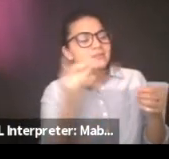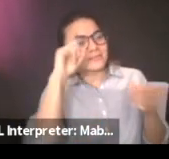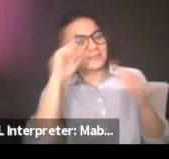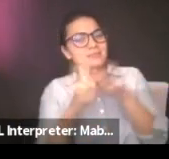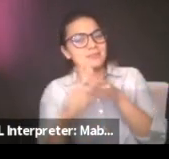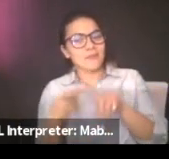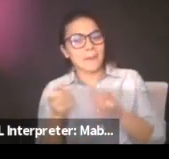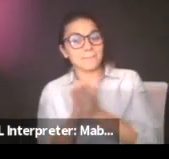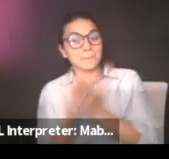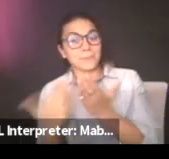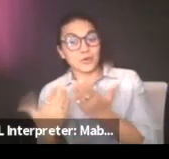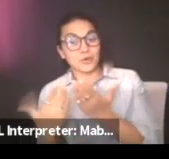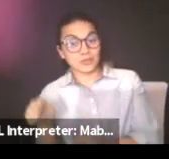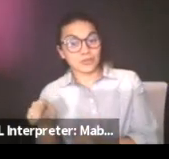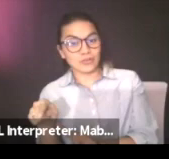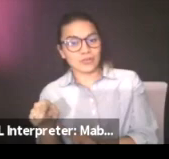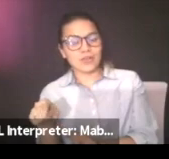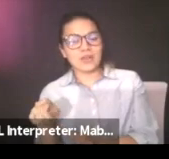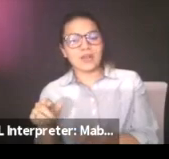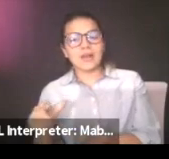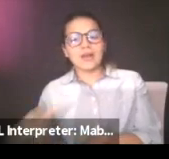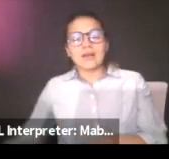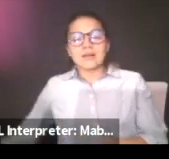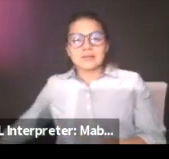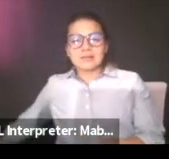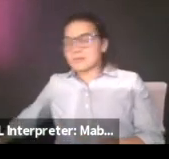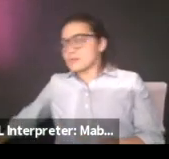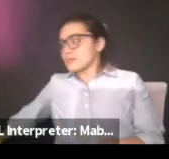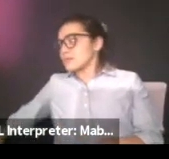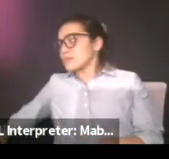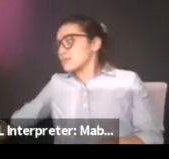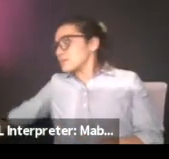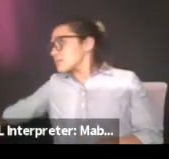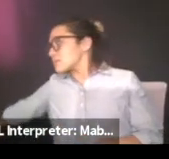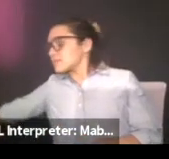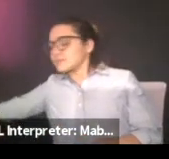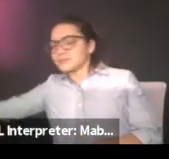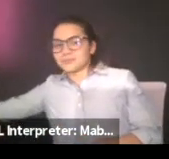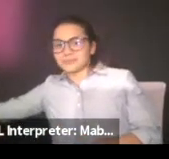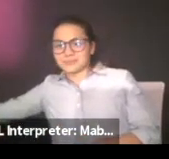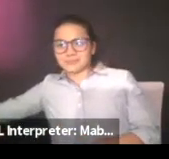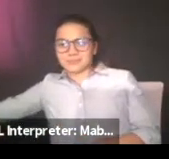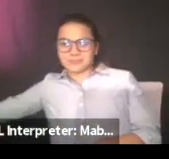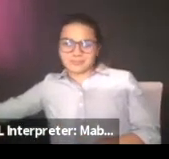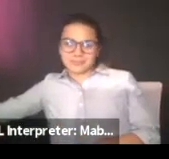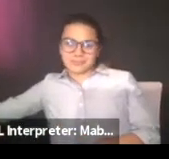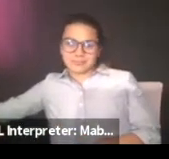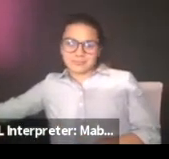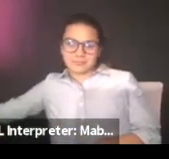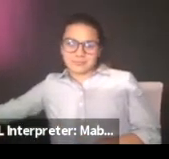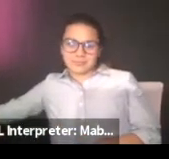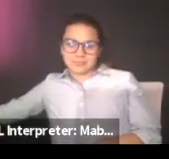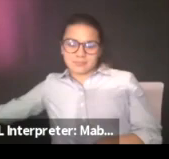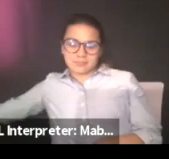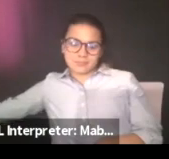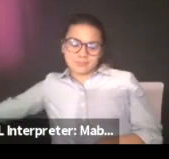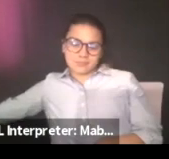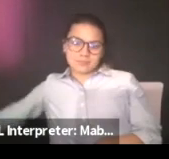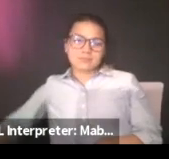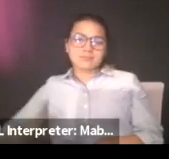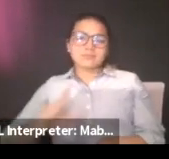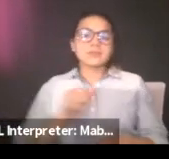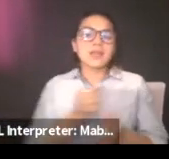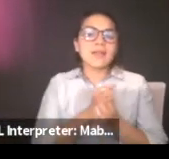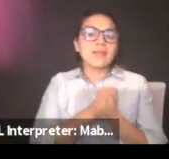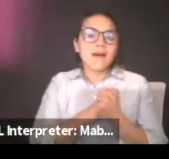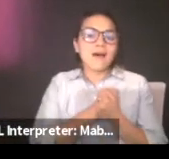by Aisha Shaida Simmons, and is a Lambda Award book winner. Love with Accountability, Digging Up the Roots of Sexual